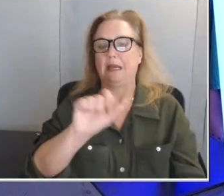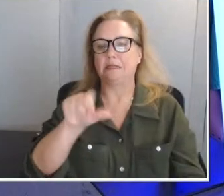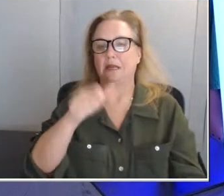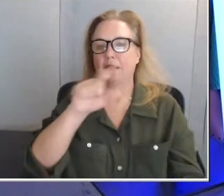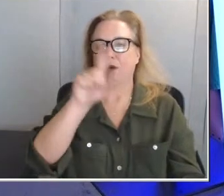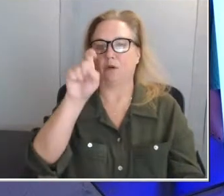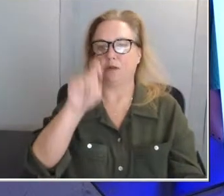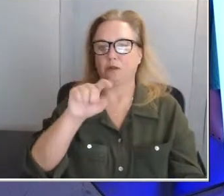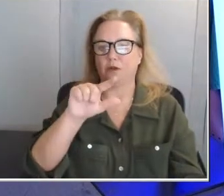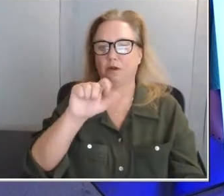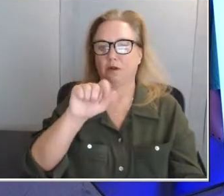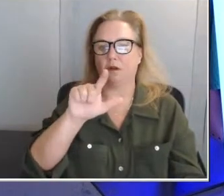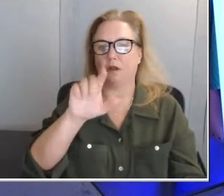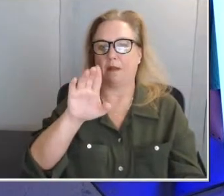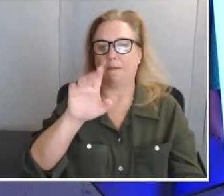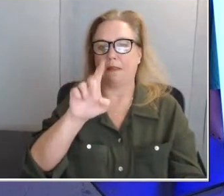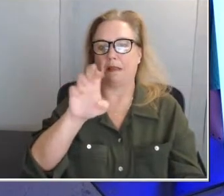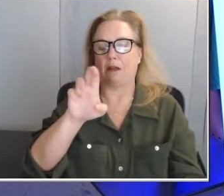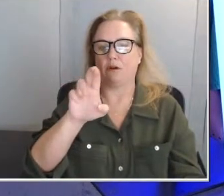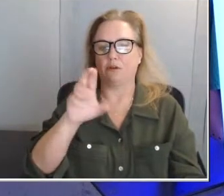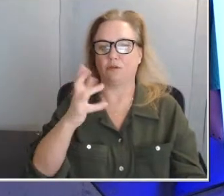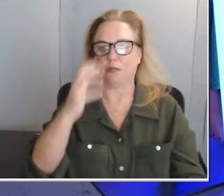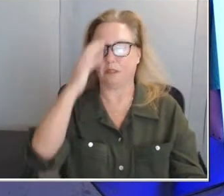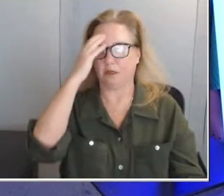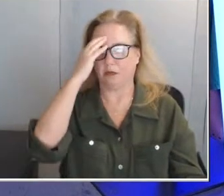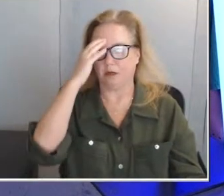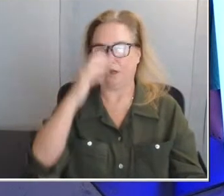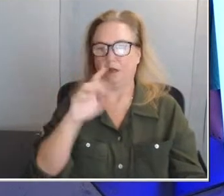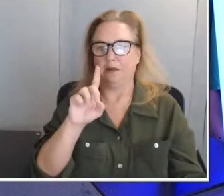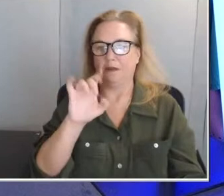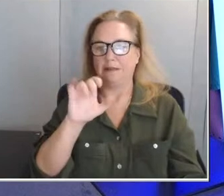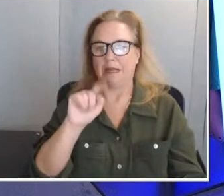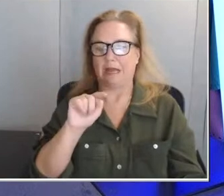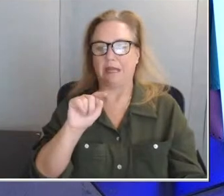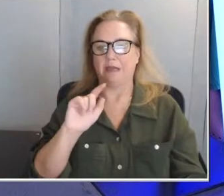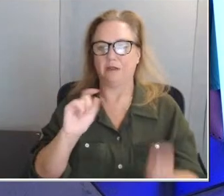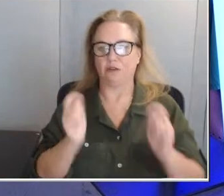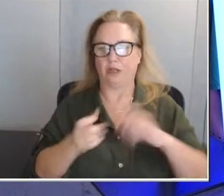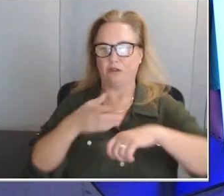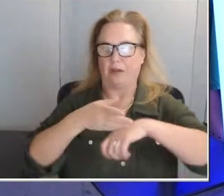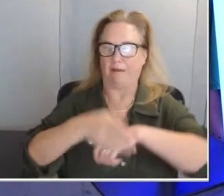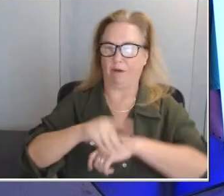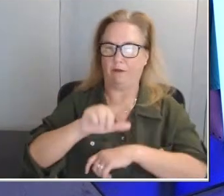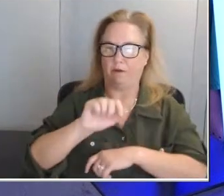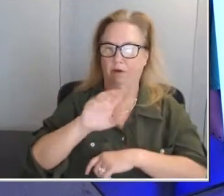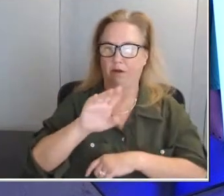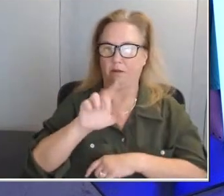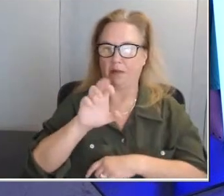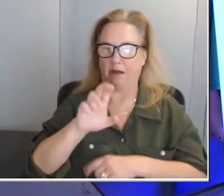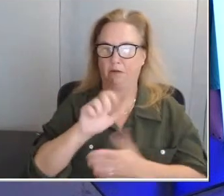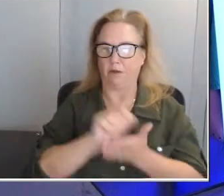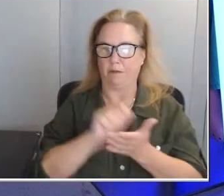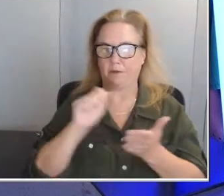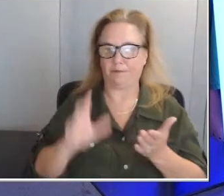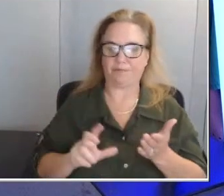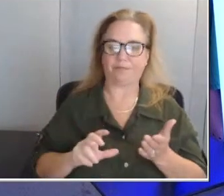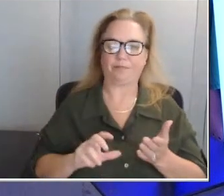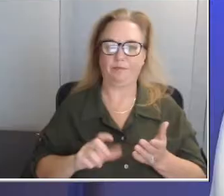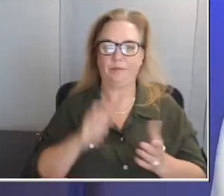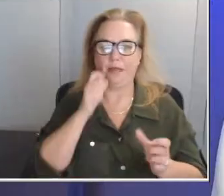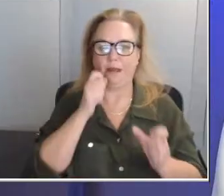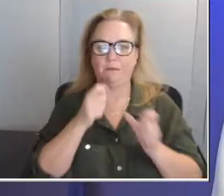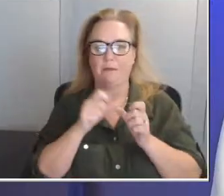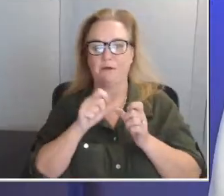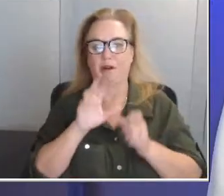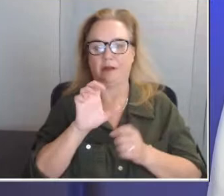about gallbladders. She wants to know, does your diet change or should it after you have your gallbladder removed? Excellent question. I remember talking to Brett about